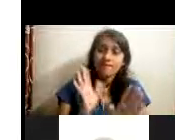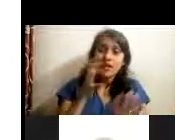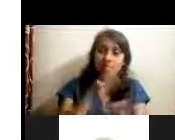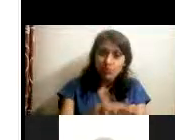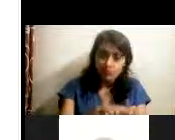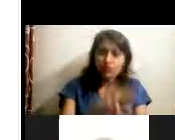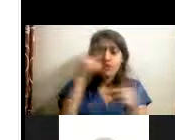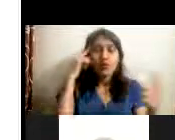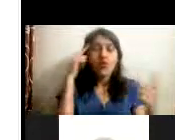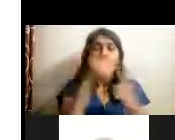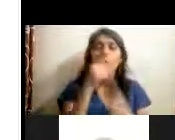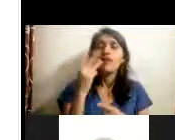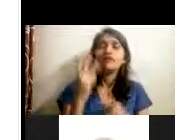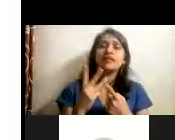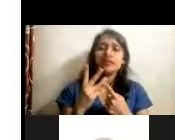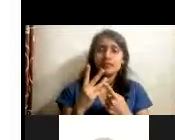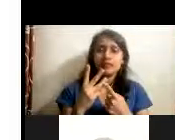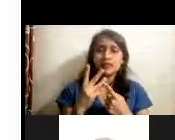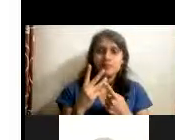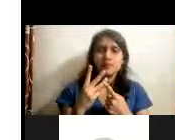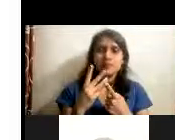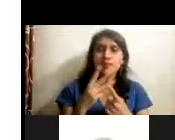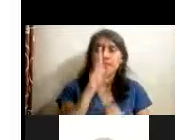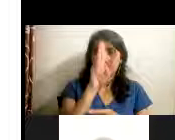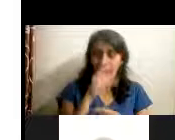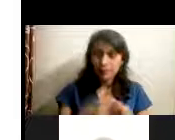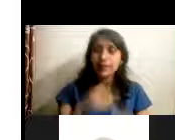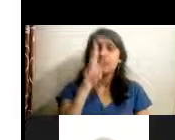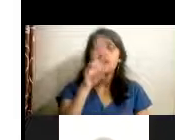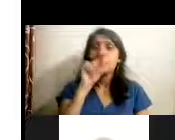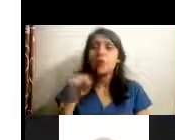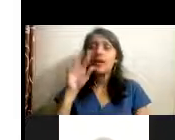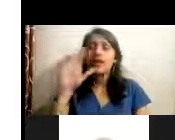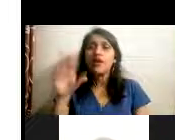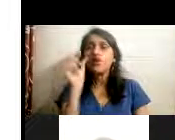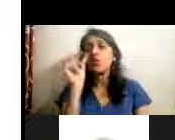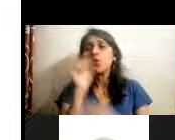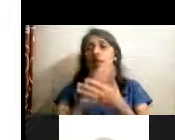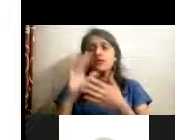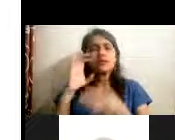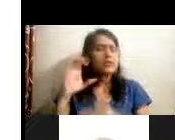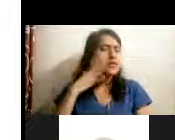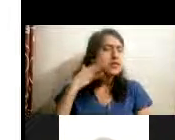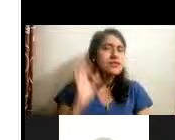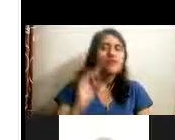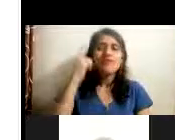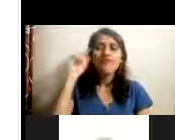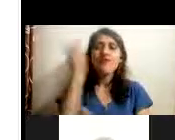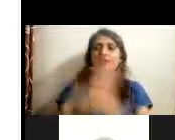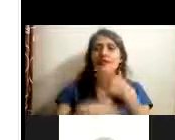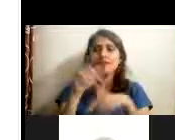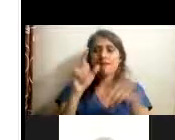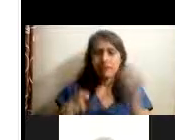3, good health and well-being, and Go 3.8 UHC is very important for people with disabilities as well. And then we have